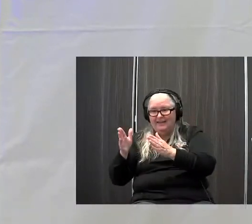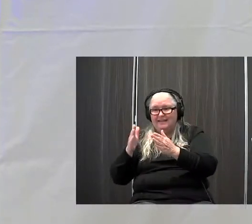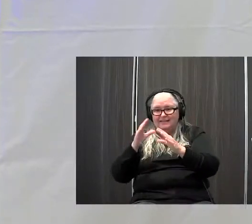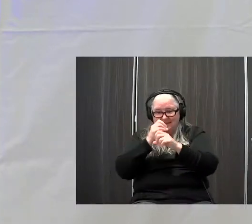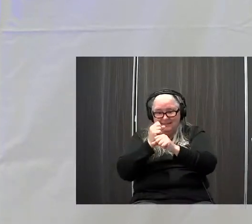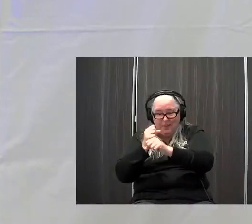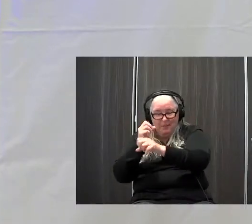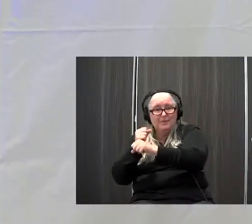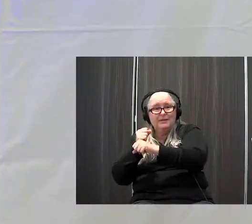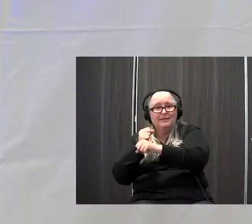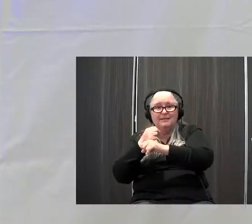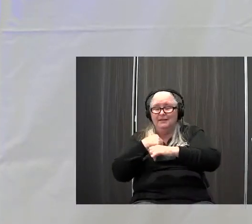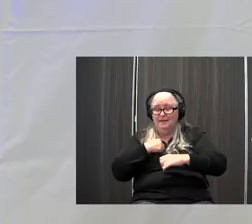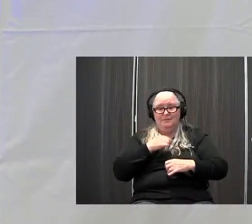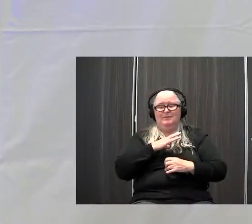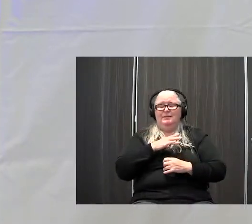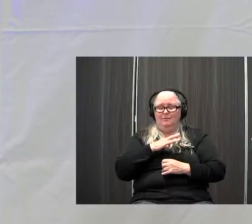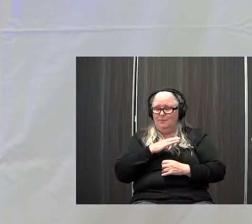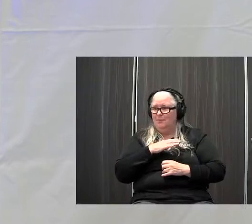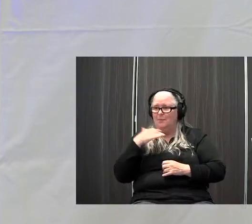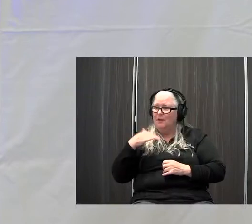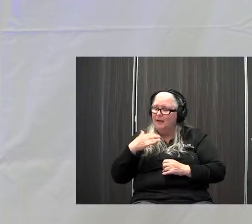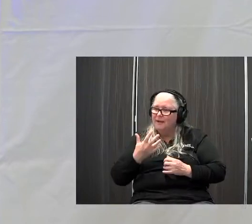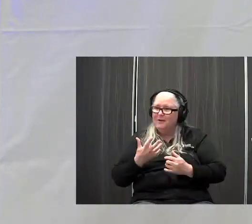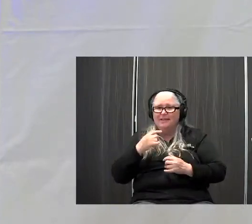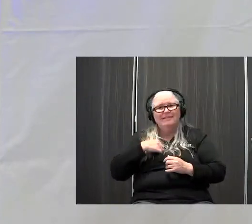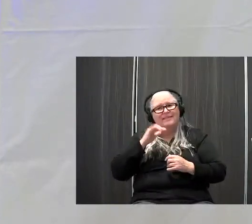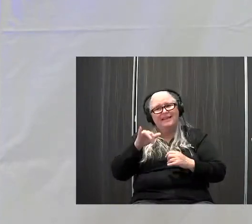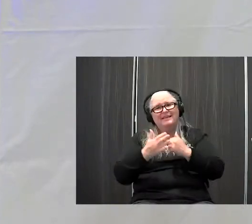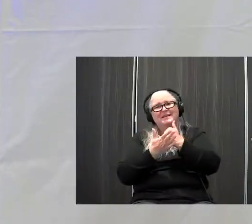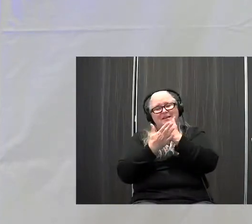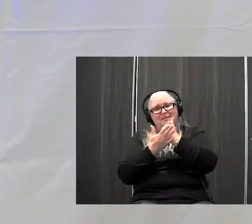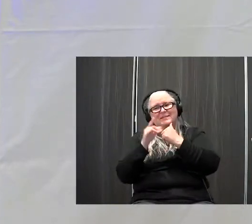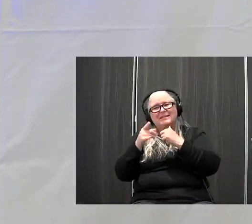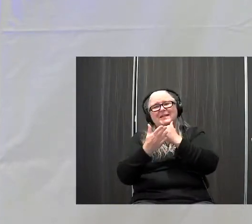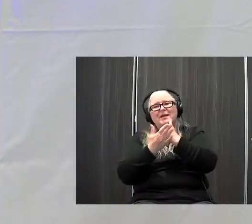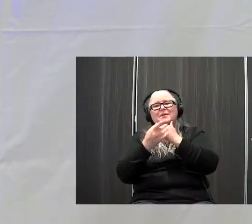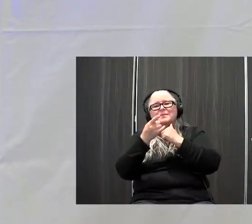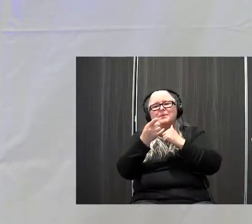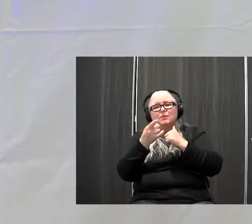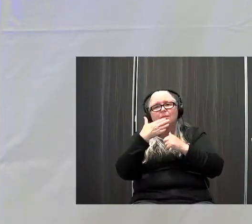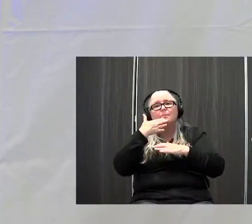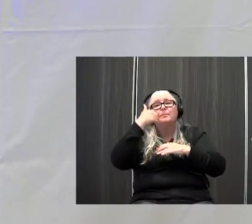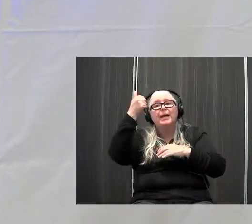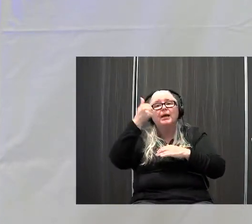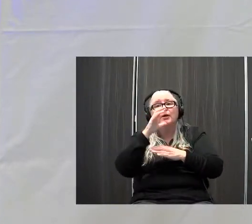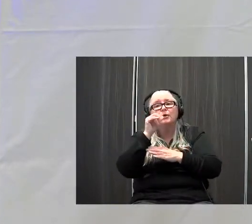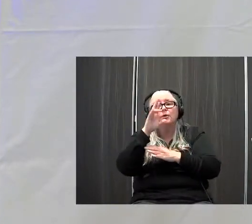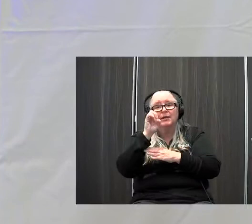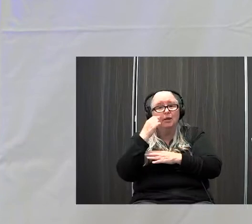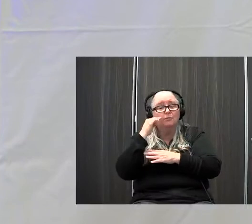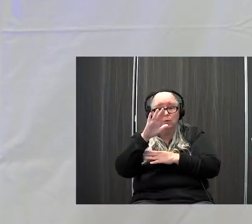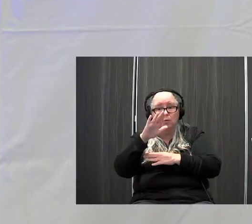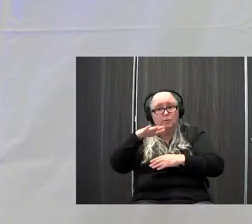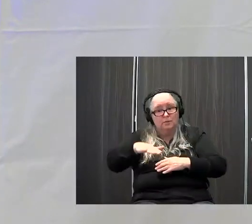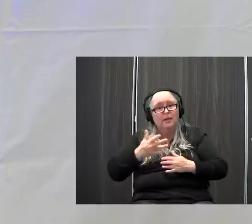that I marvel at. And so that is really helpful. It helps you get better care for your child when you go,